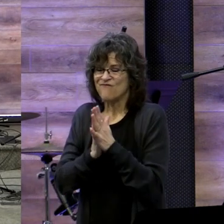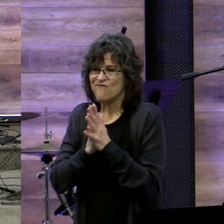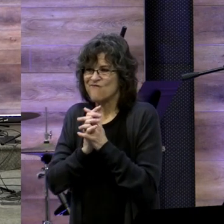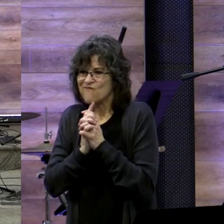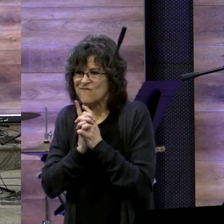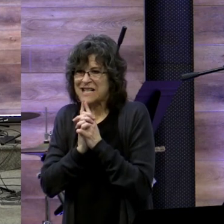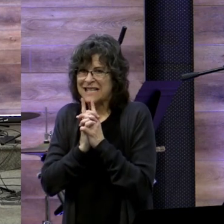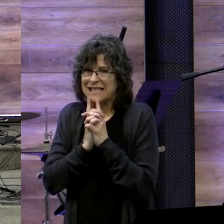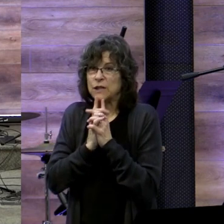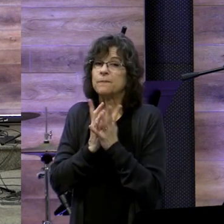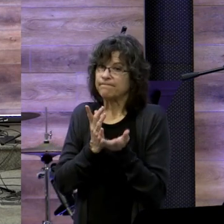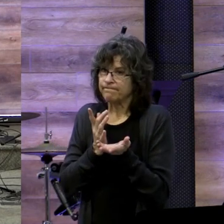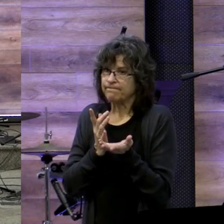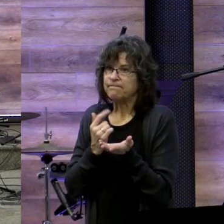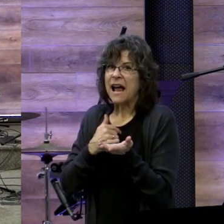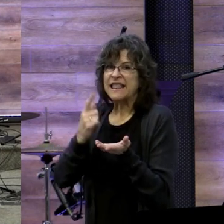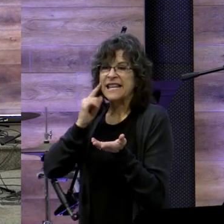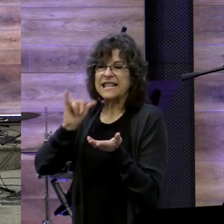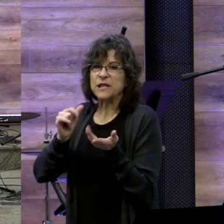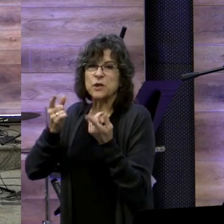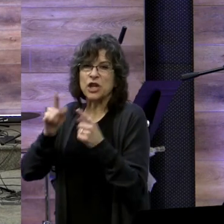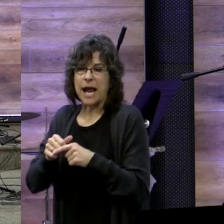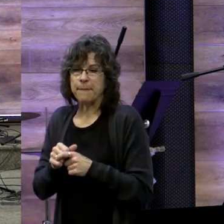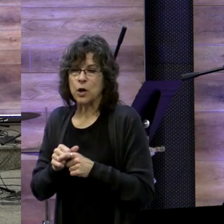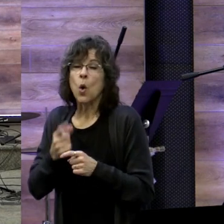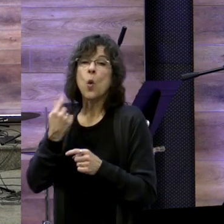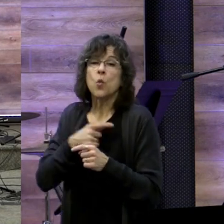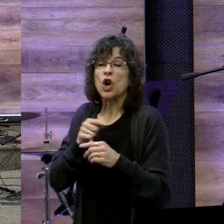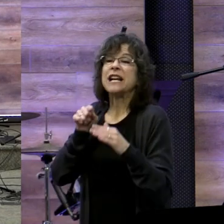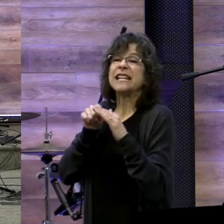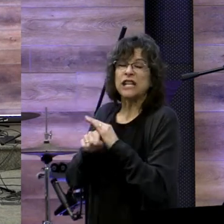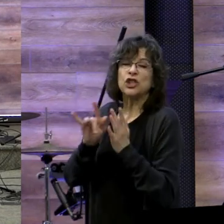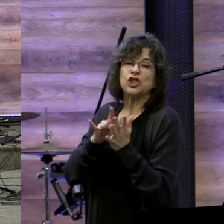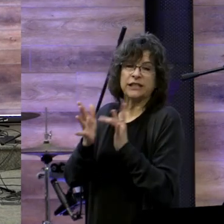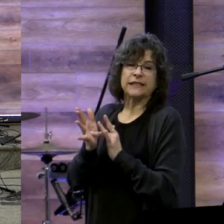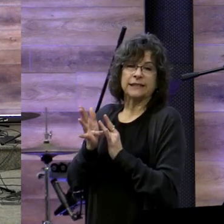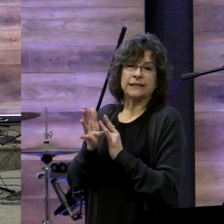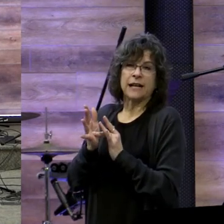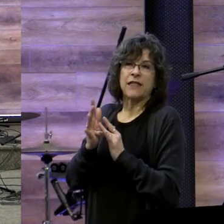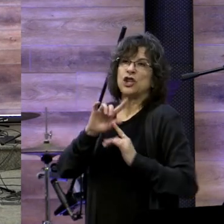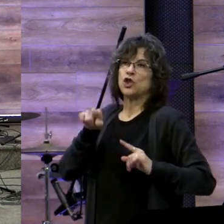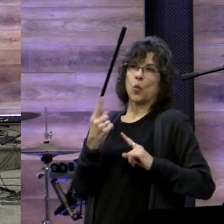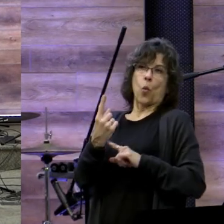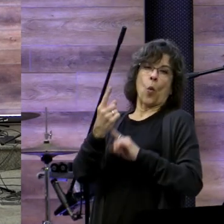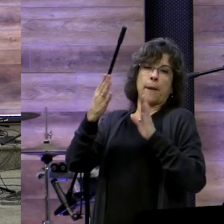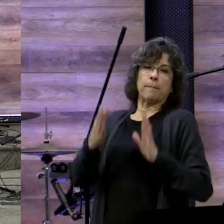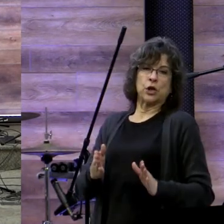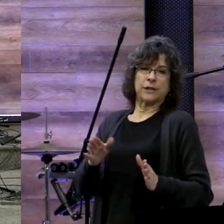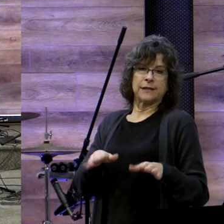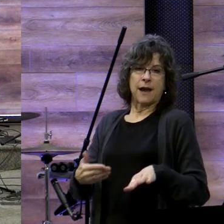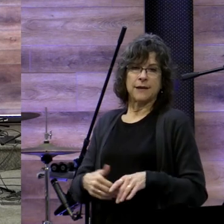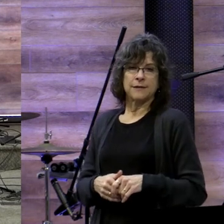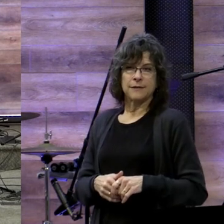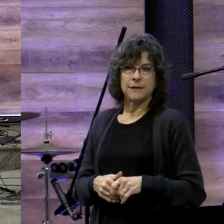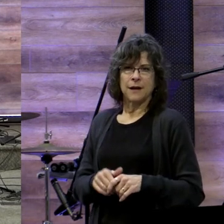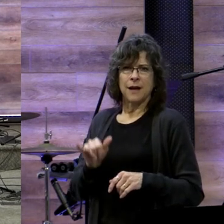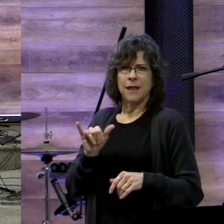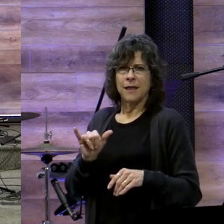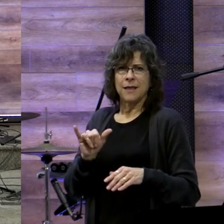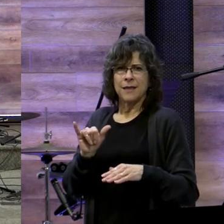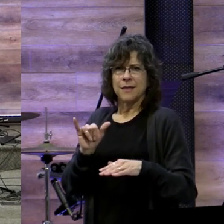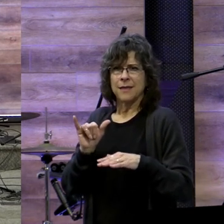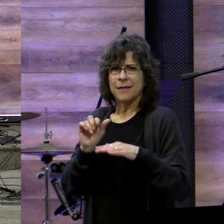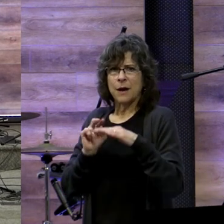about what God is going to do. Let's kill him so that one person dies. And that's exactly what happens. And